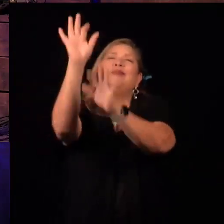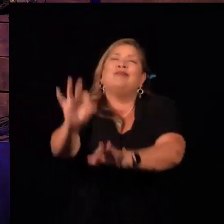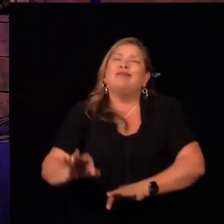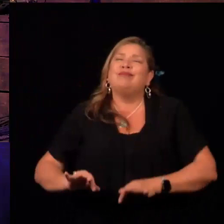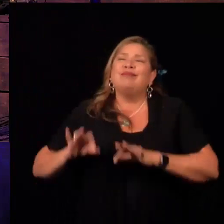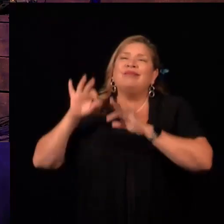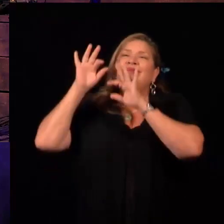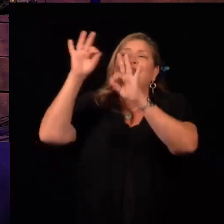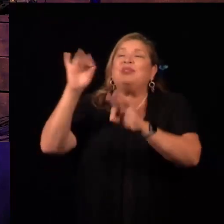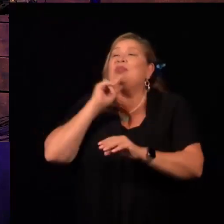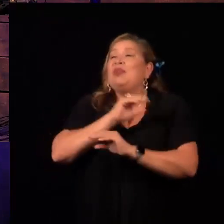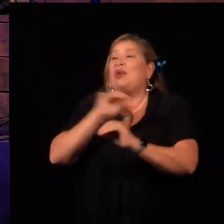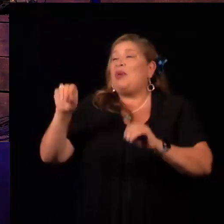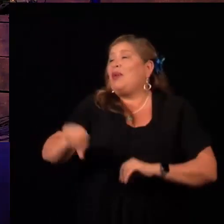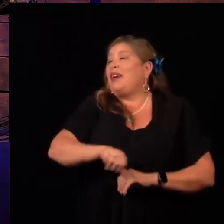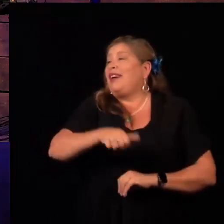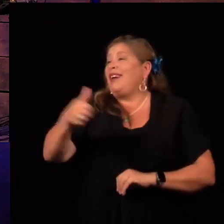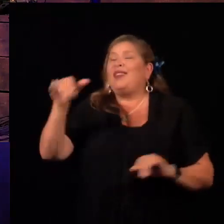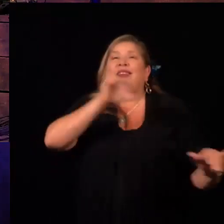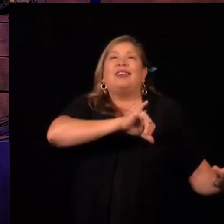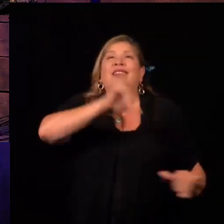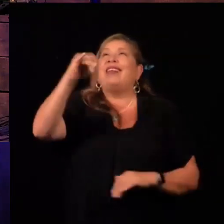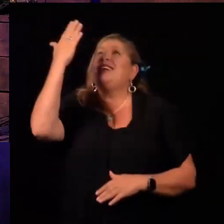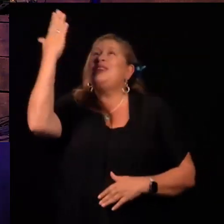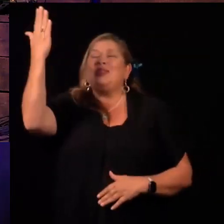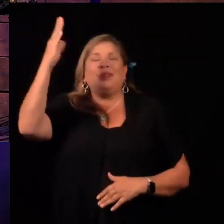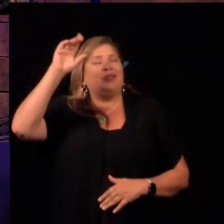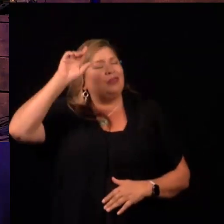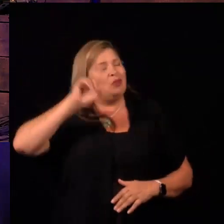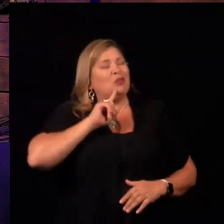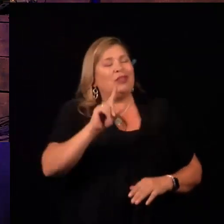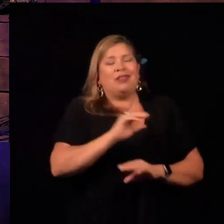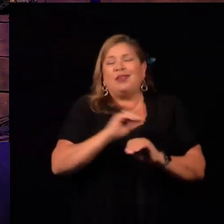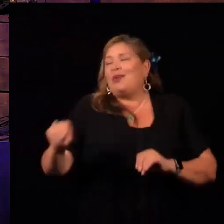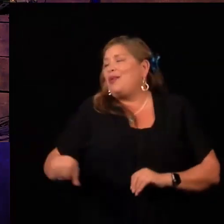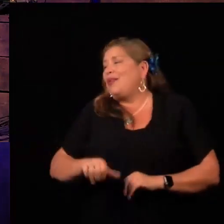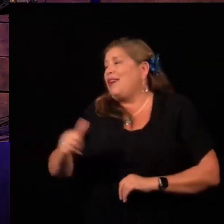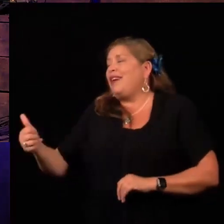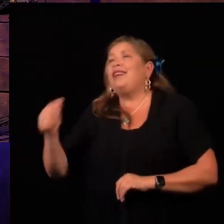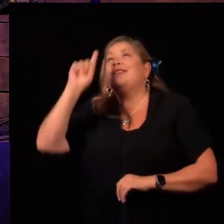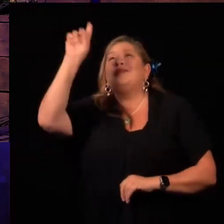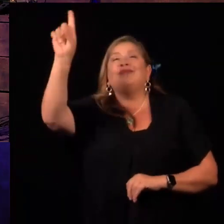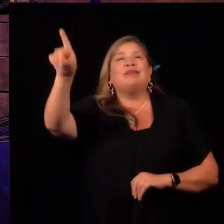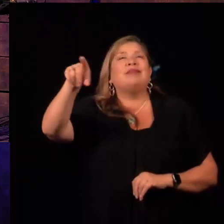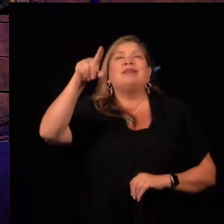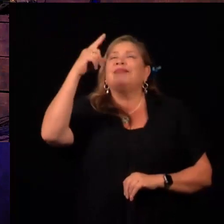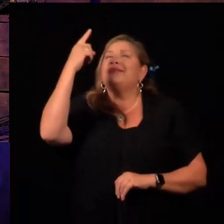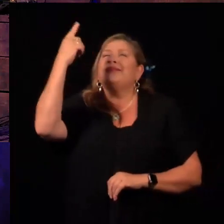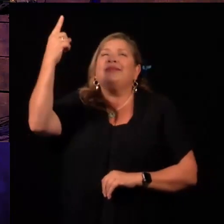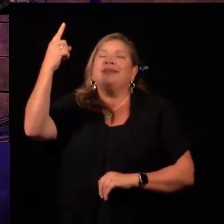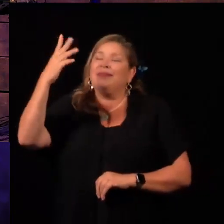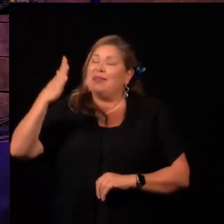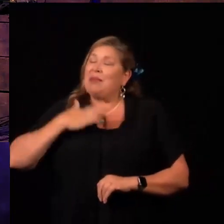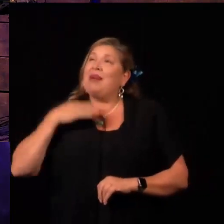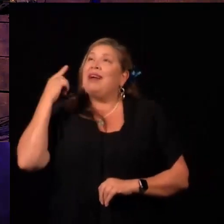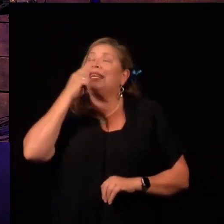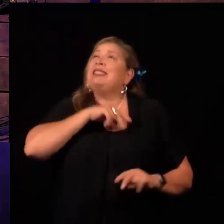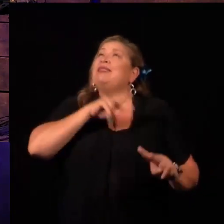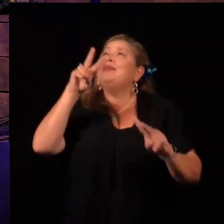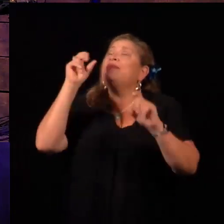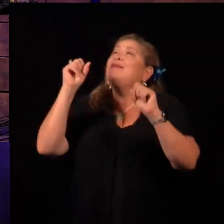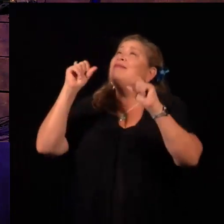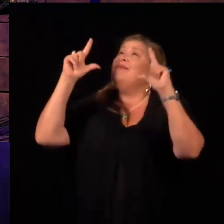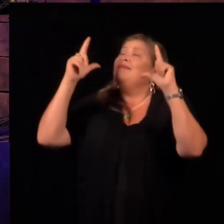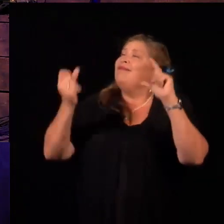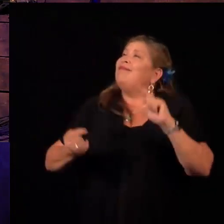Holy, there is no one like you. There is none besides you. Open up